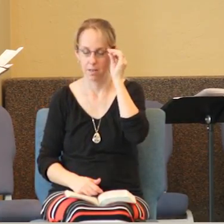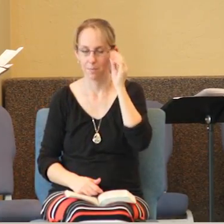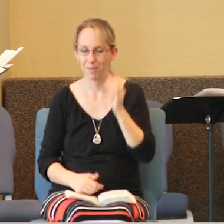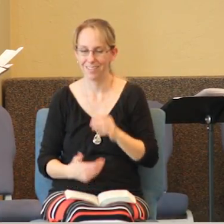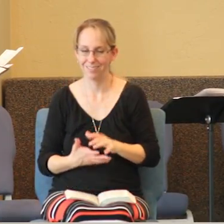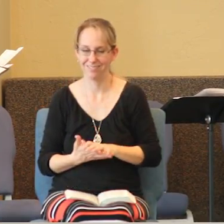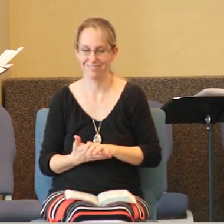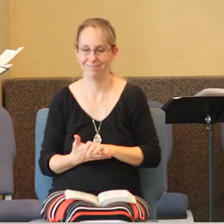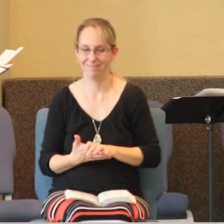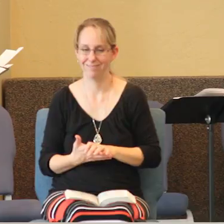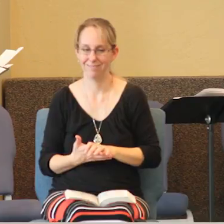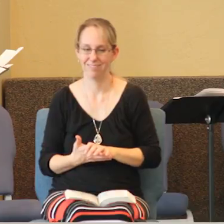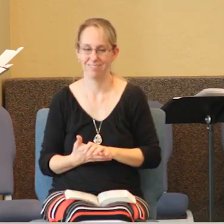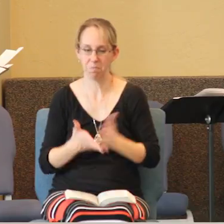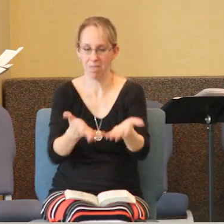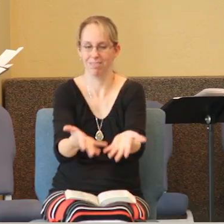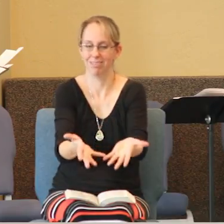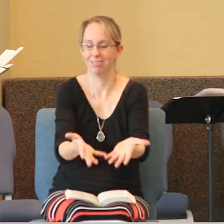this isn't it.